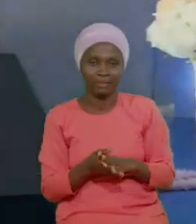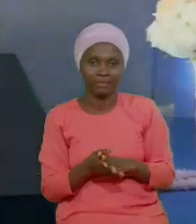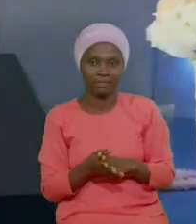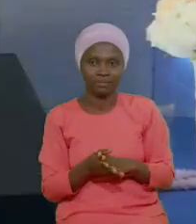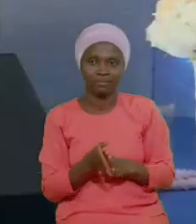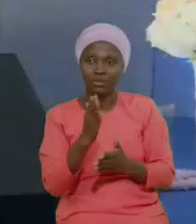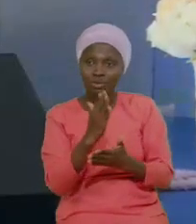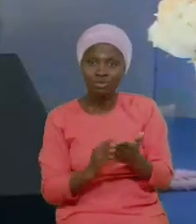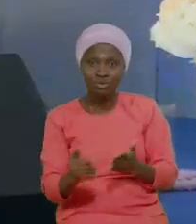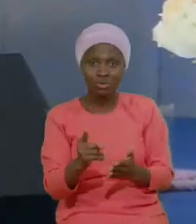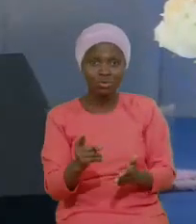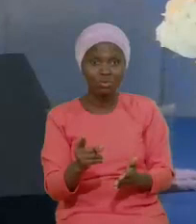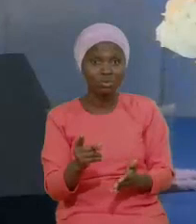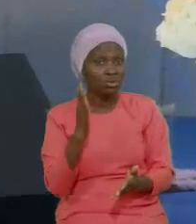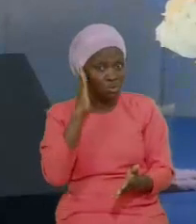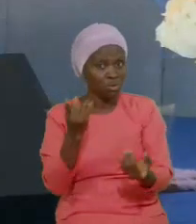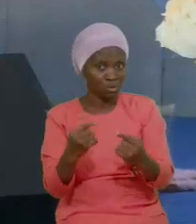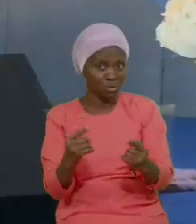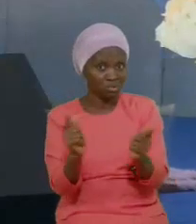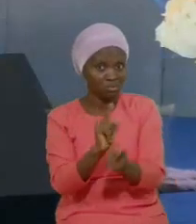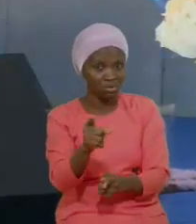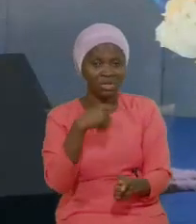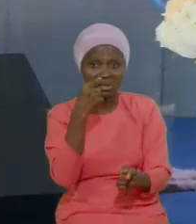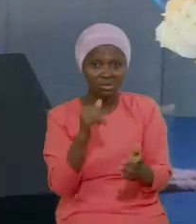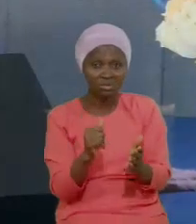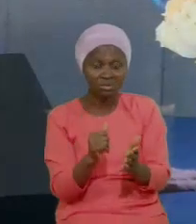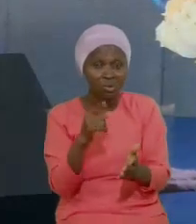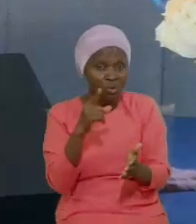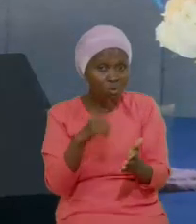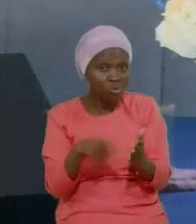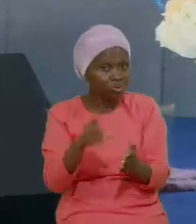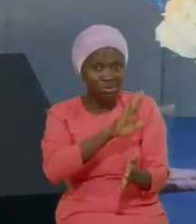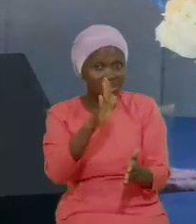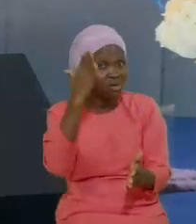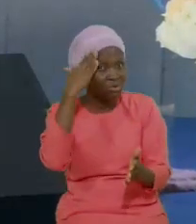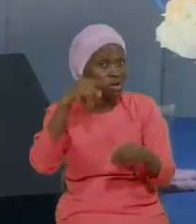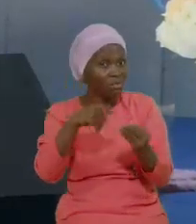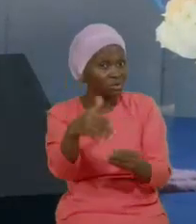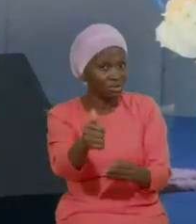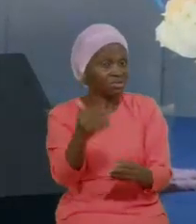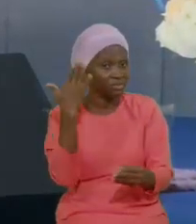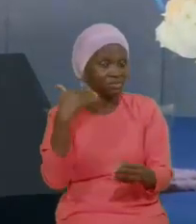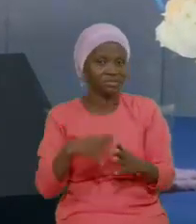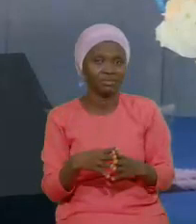Somebody will come to you and tell you what you have never known about yourself.